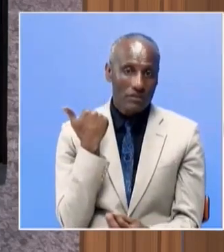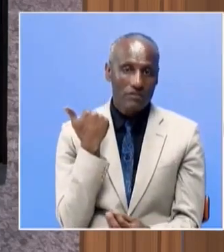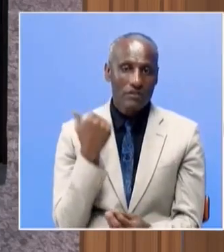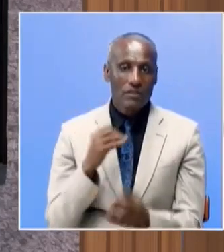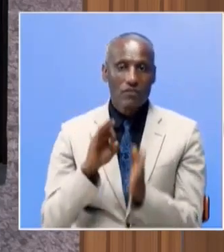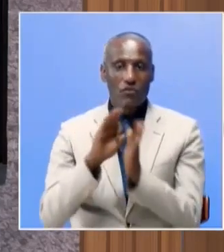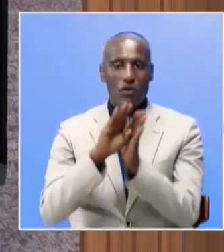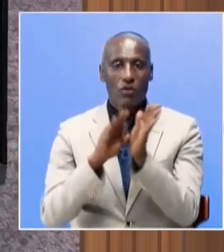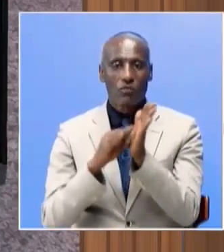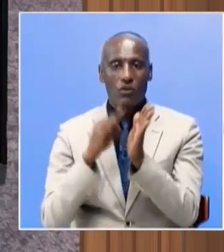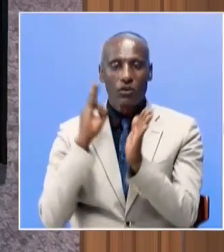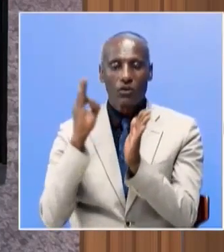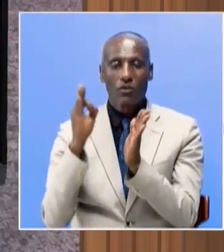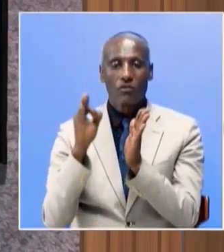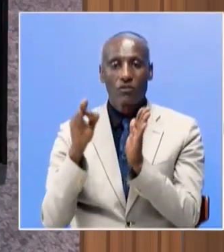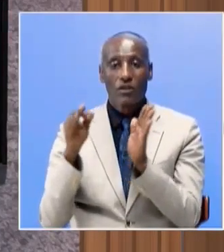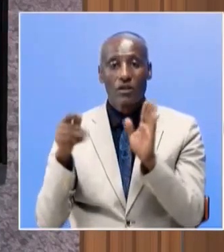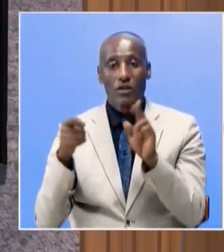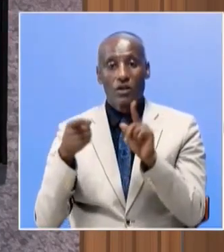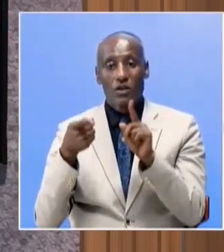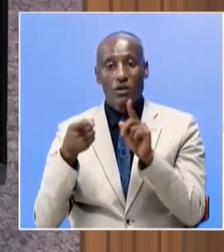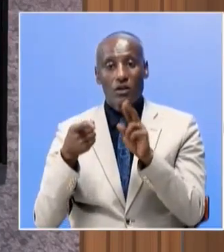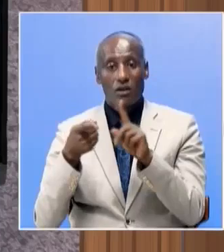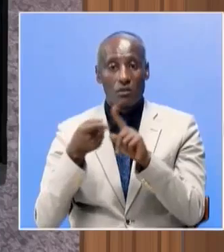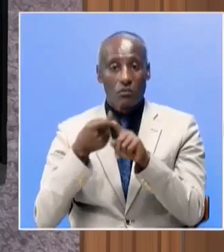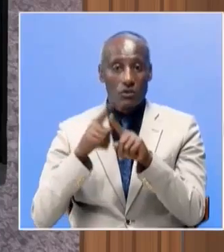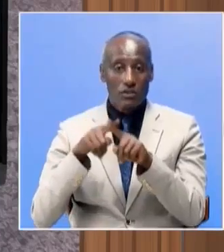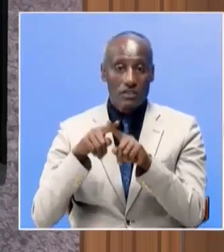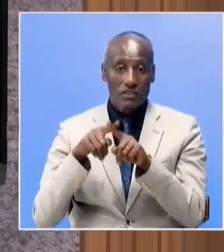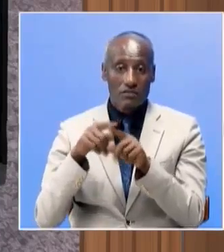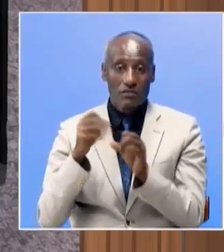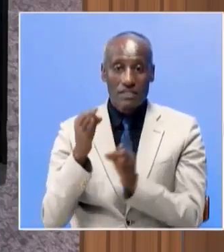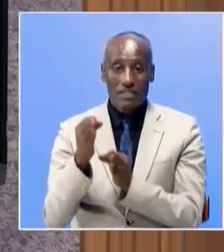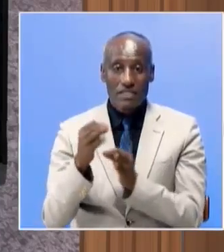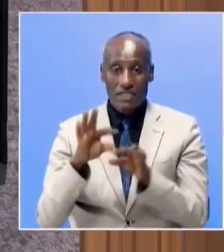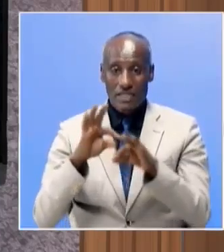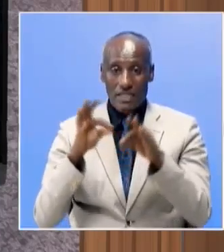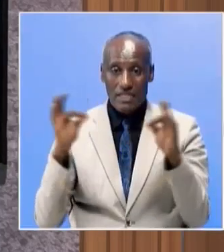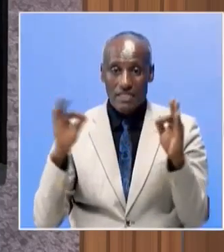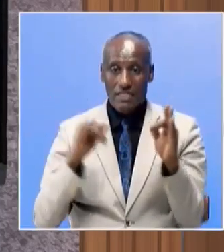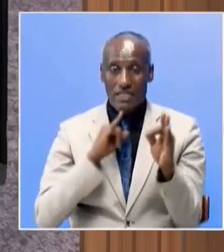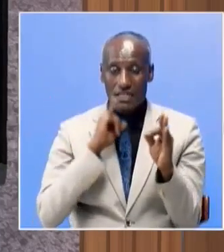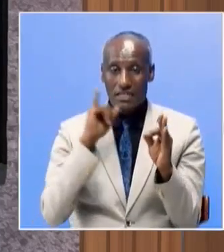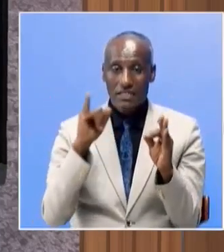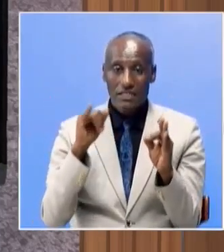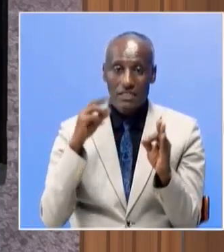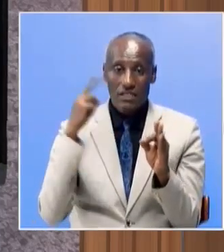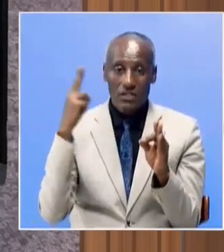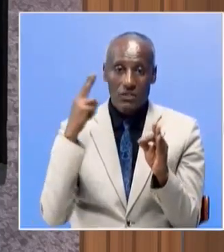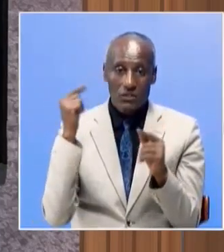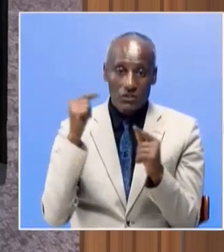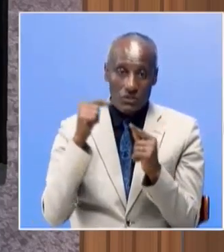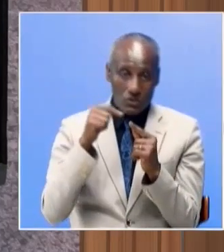of positive sentence in such case is what? Used to plus